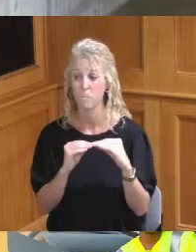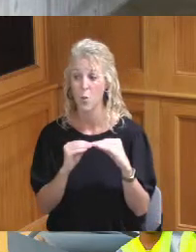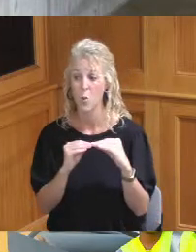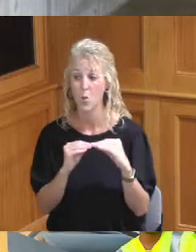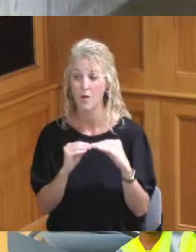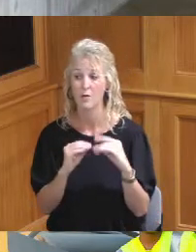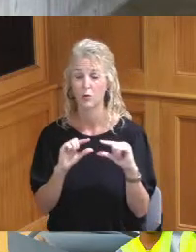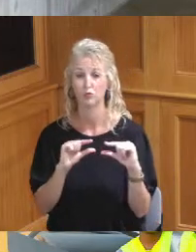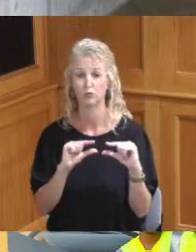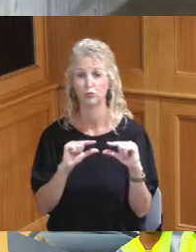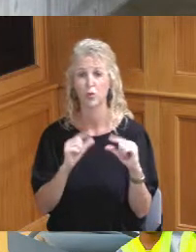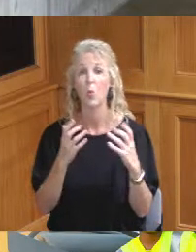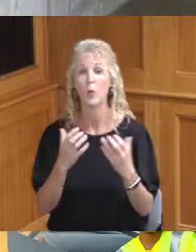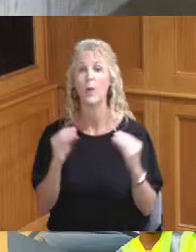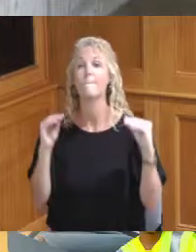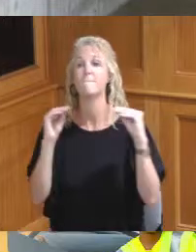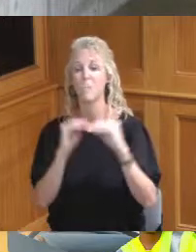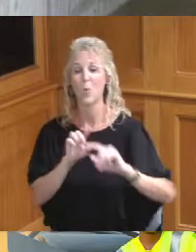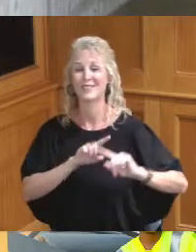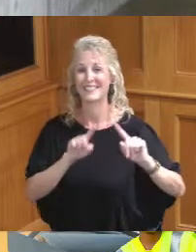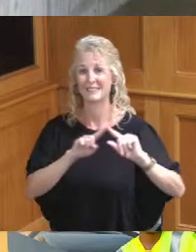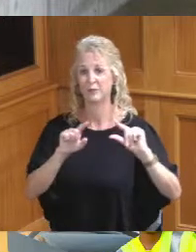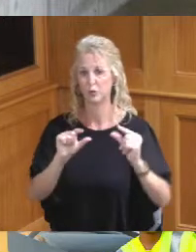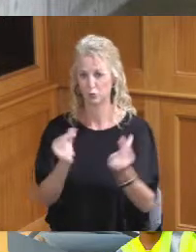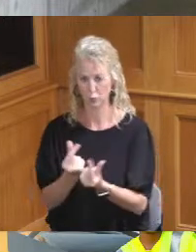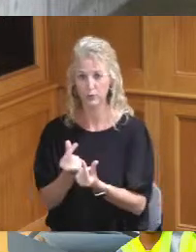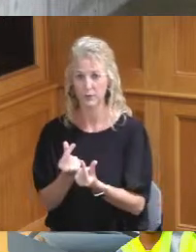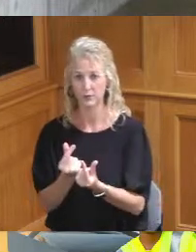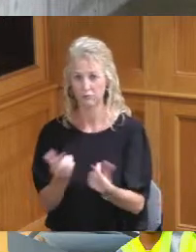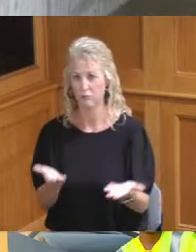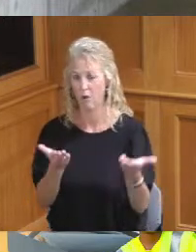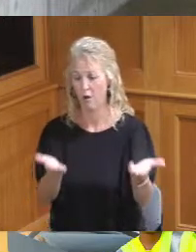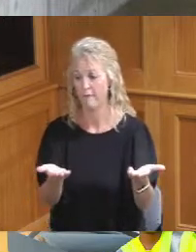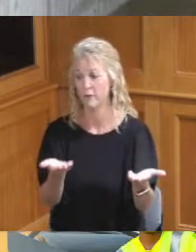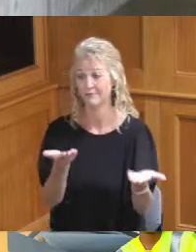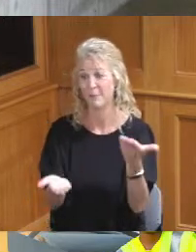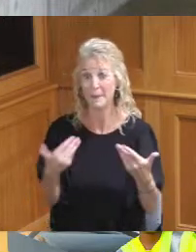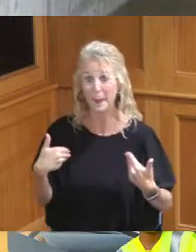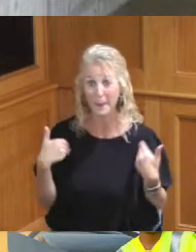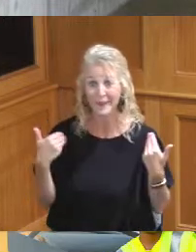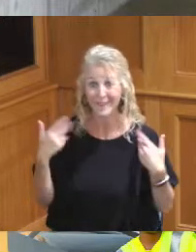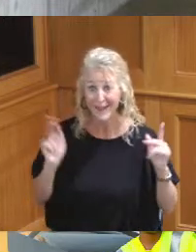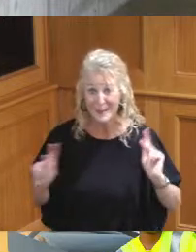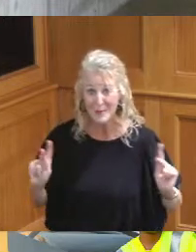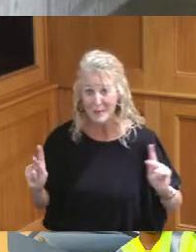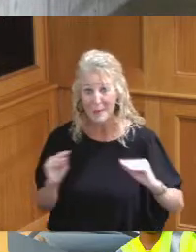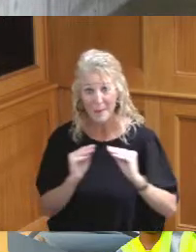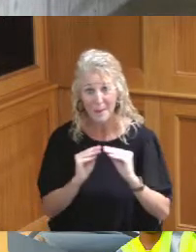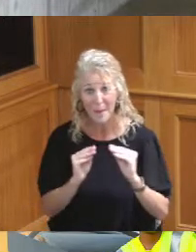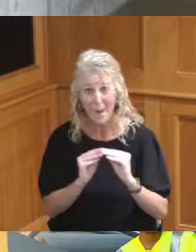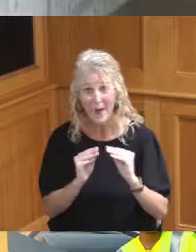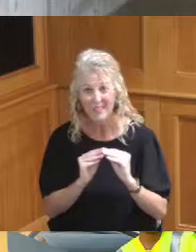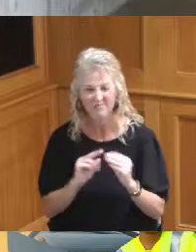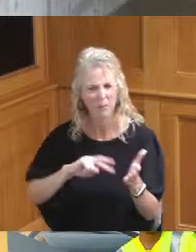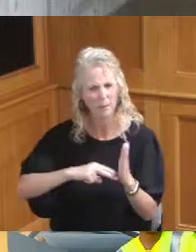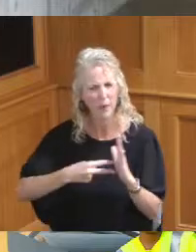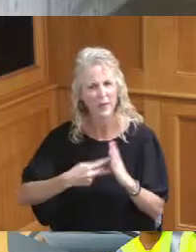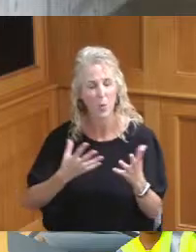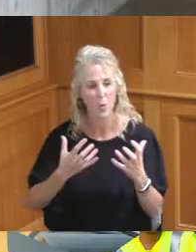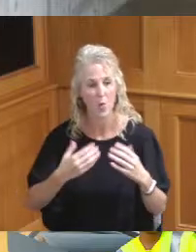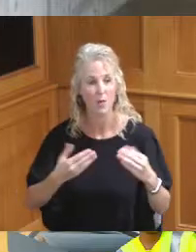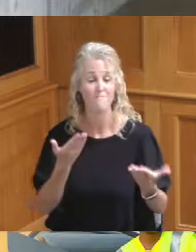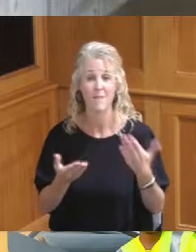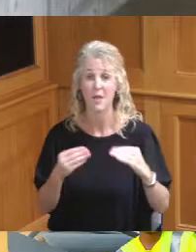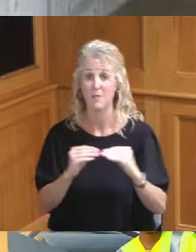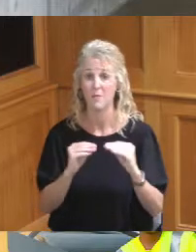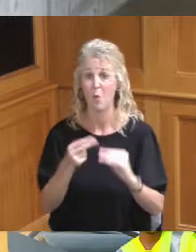cohort offerings. We want to engage with youth more intentionally to get more high